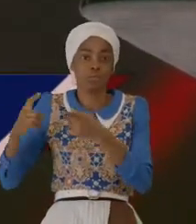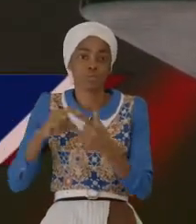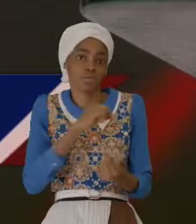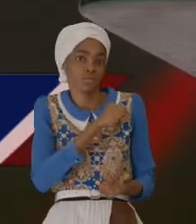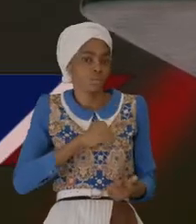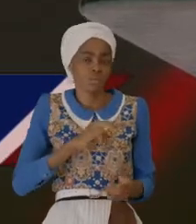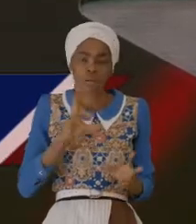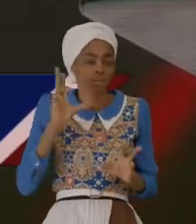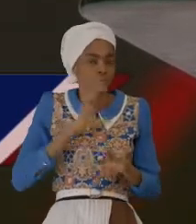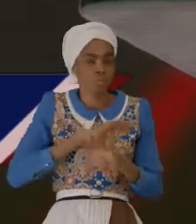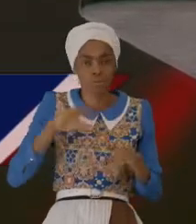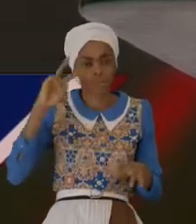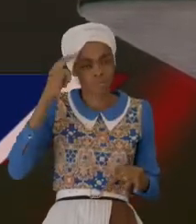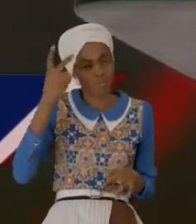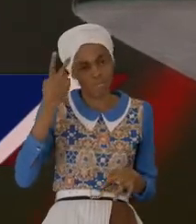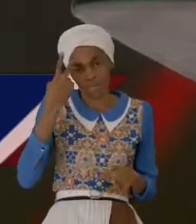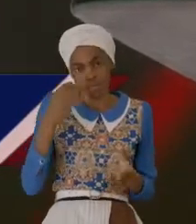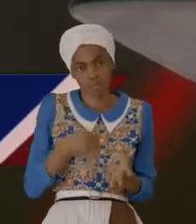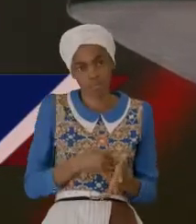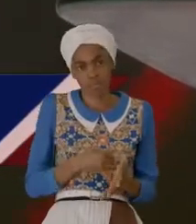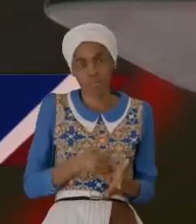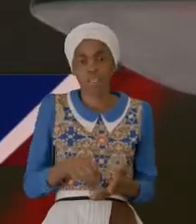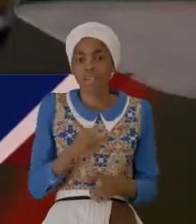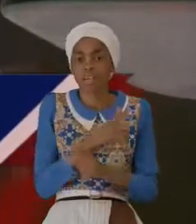misinterpret the Bible